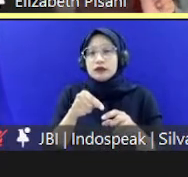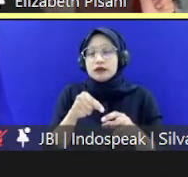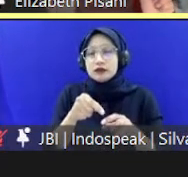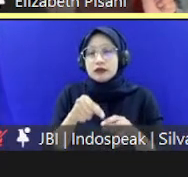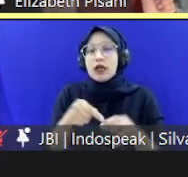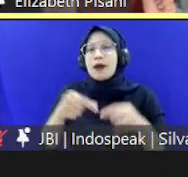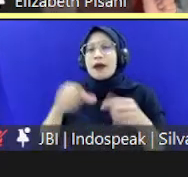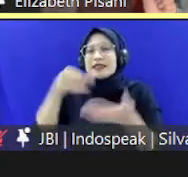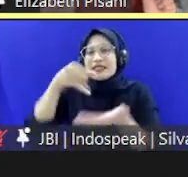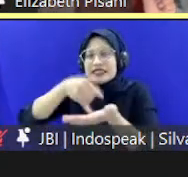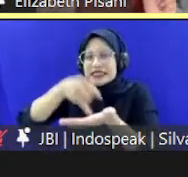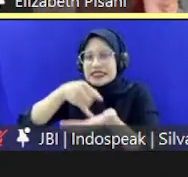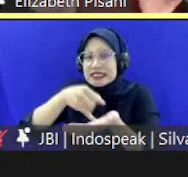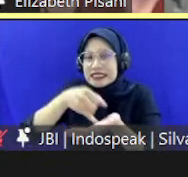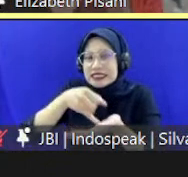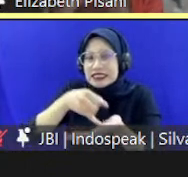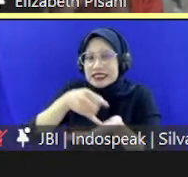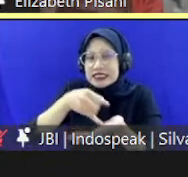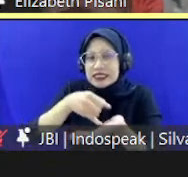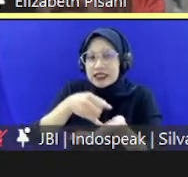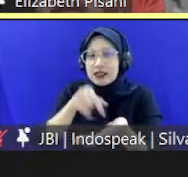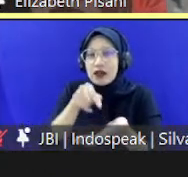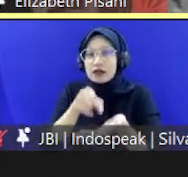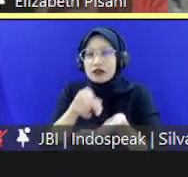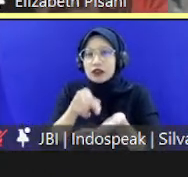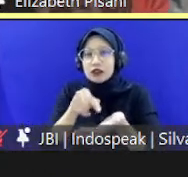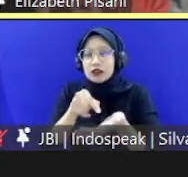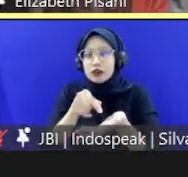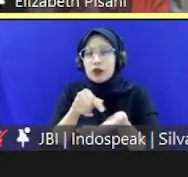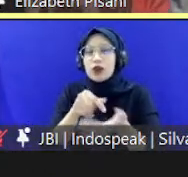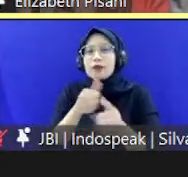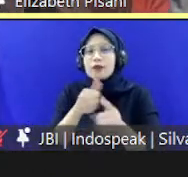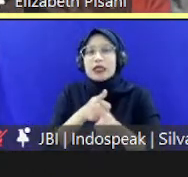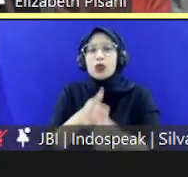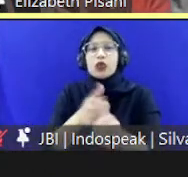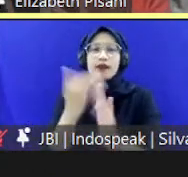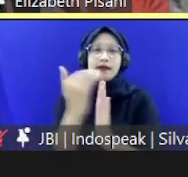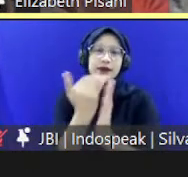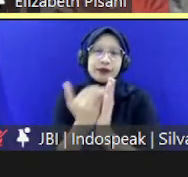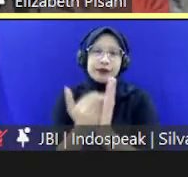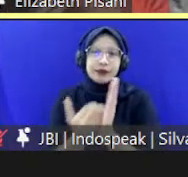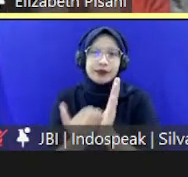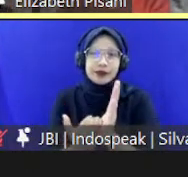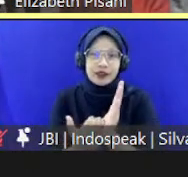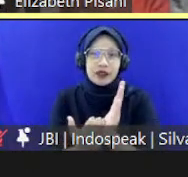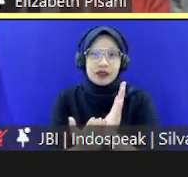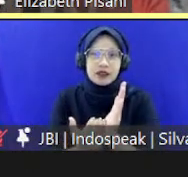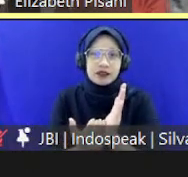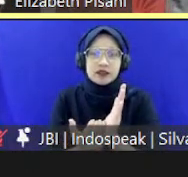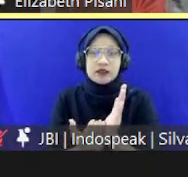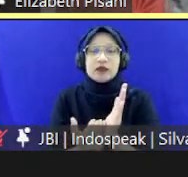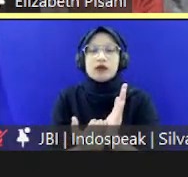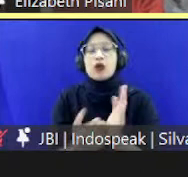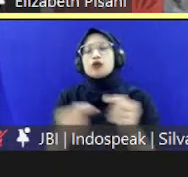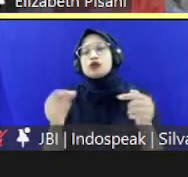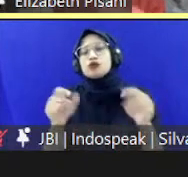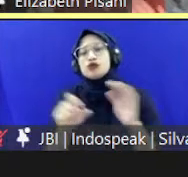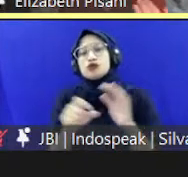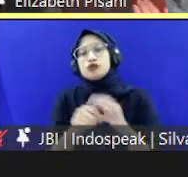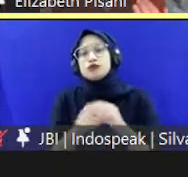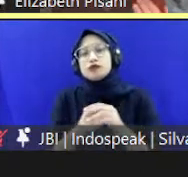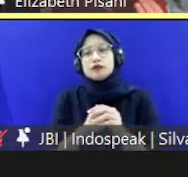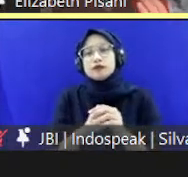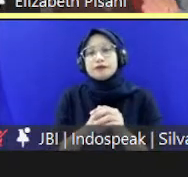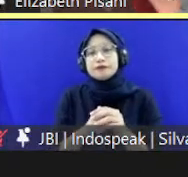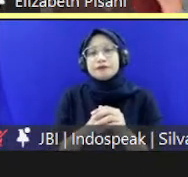it, and dissolution, formulation, the speed at which it dissolves in the lab, but mirroring what